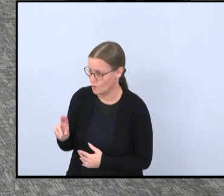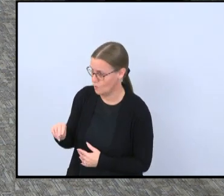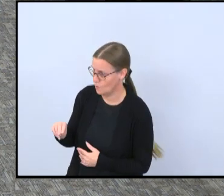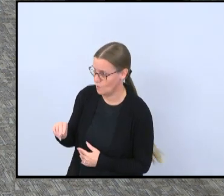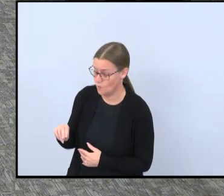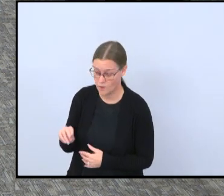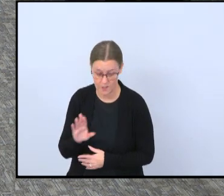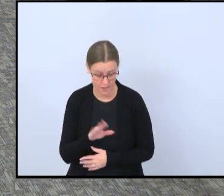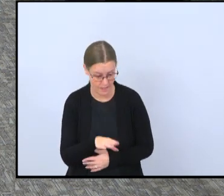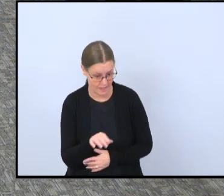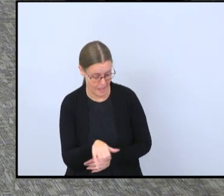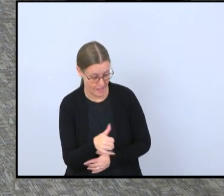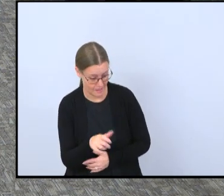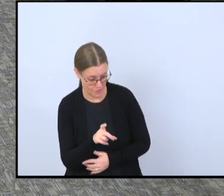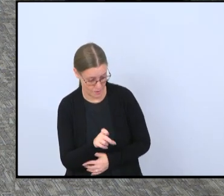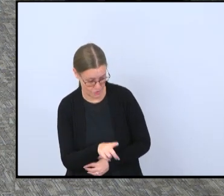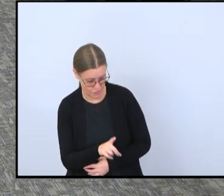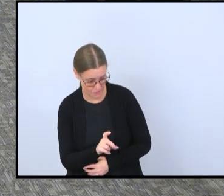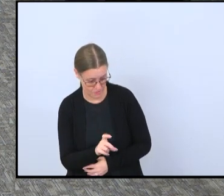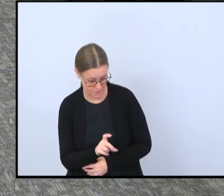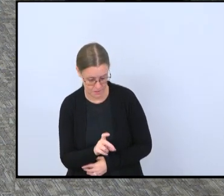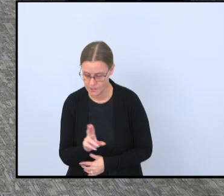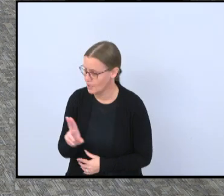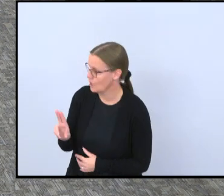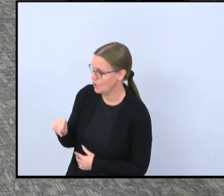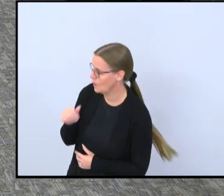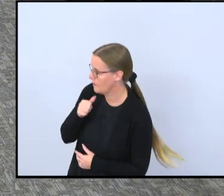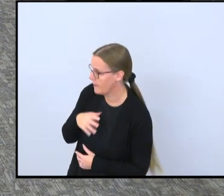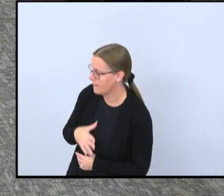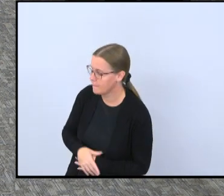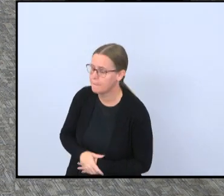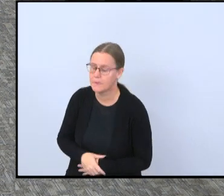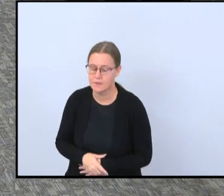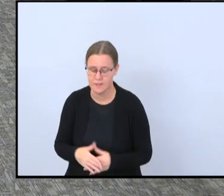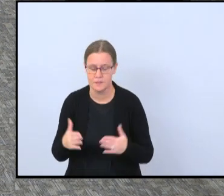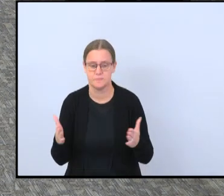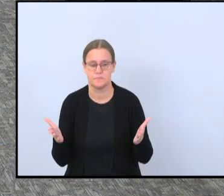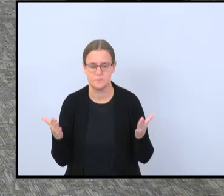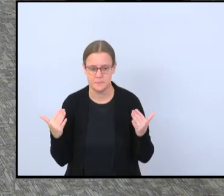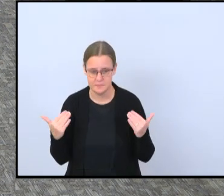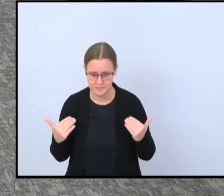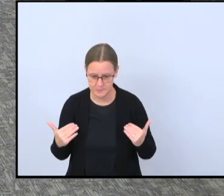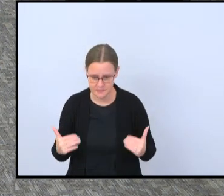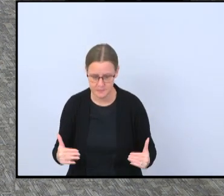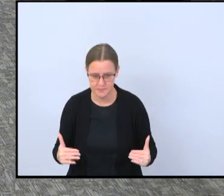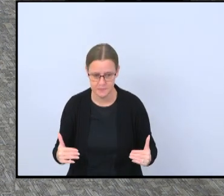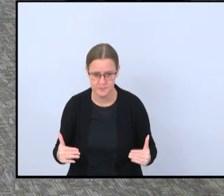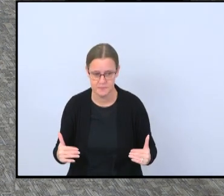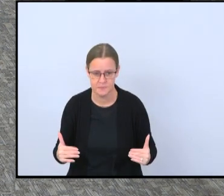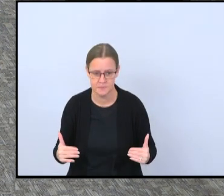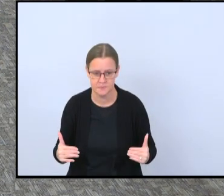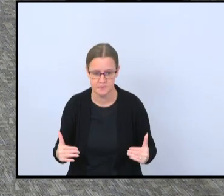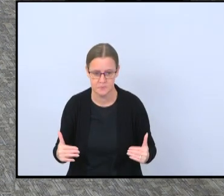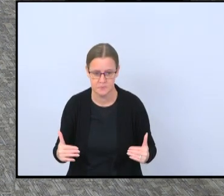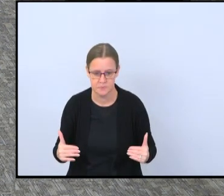No. And Mr. Patton, any questions on that item? No, ma'am. Okay, moving on